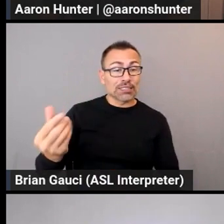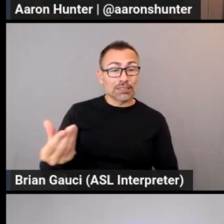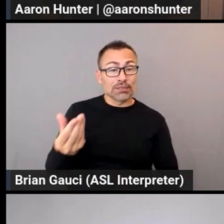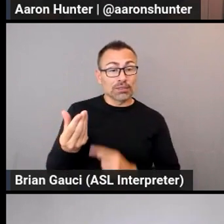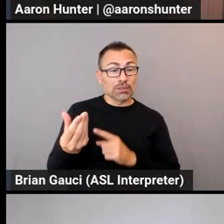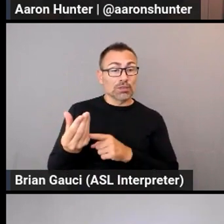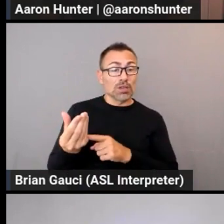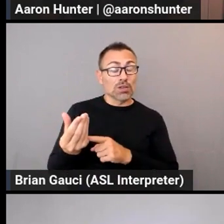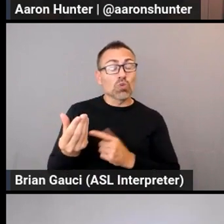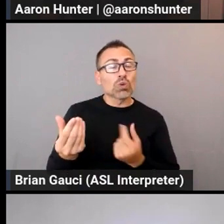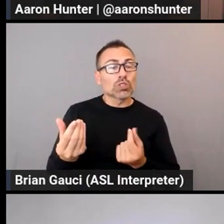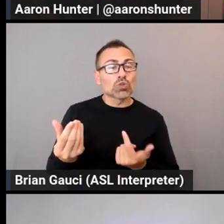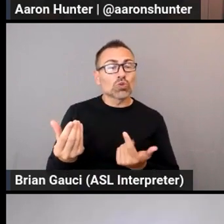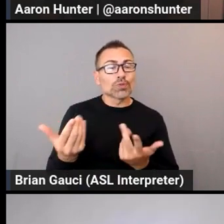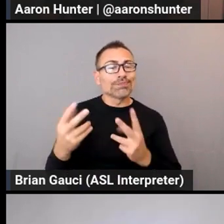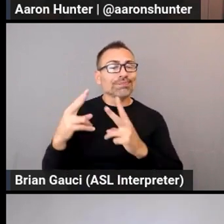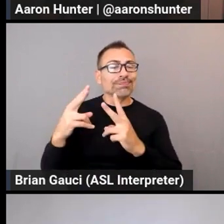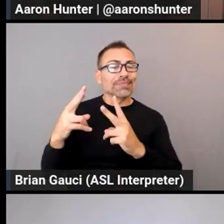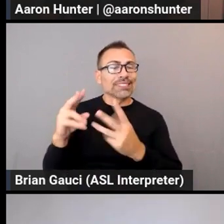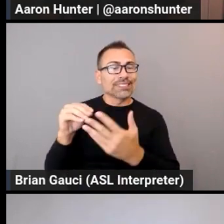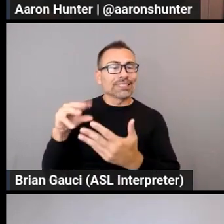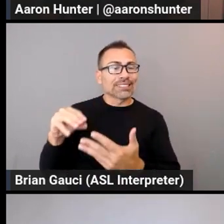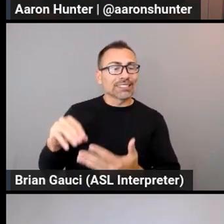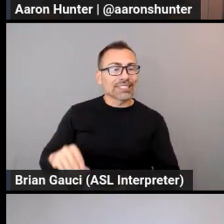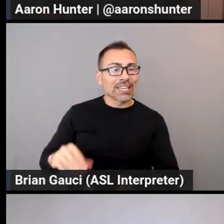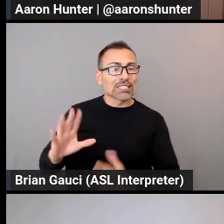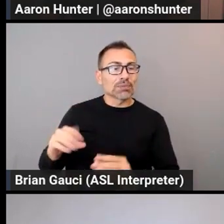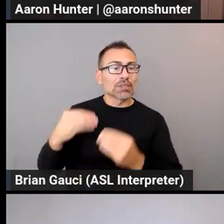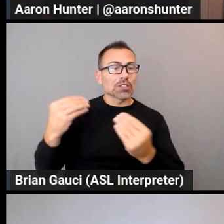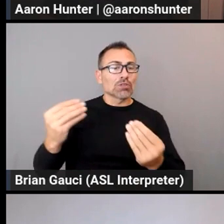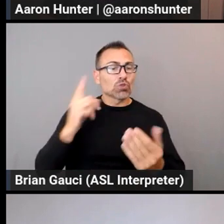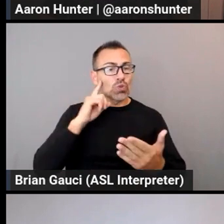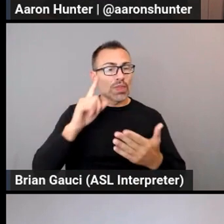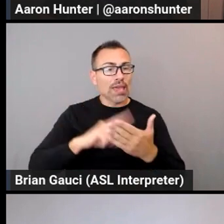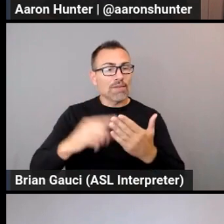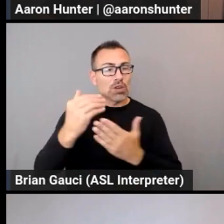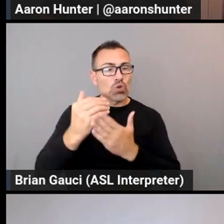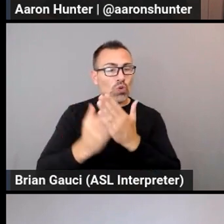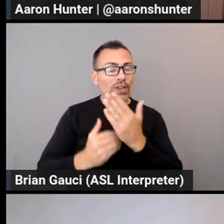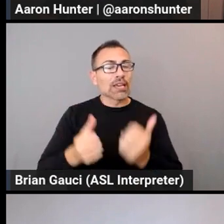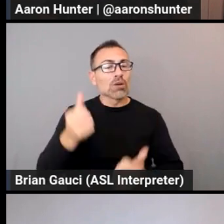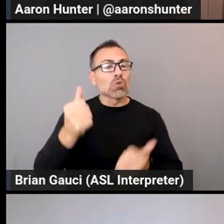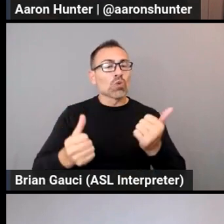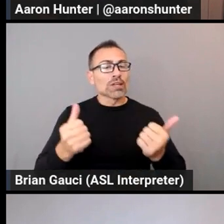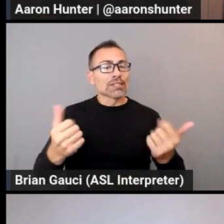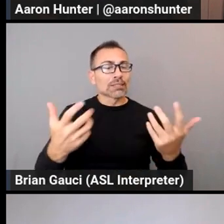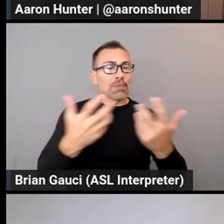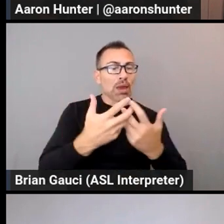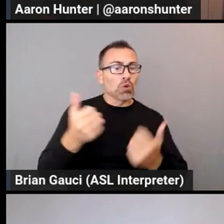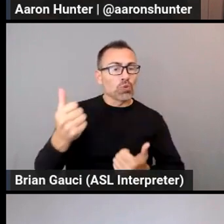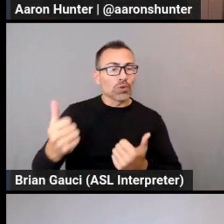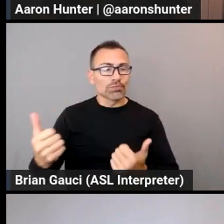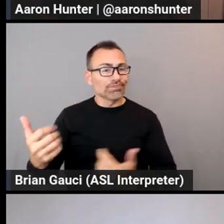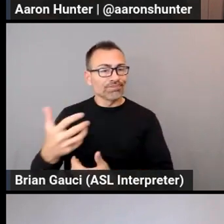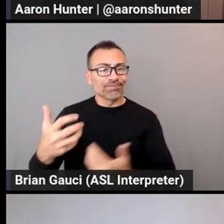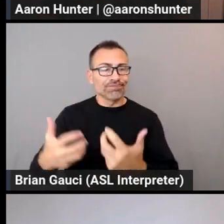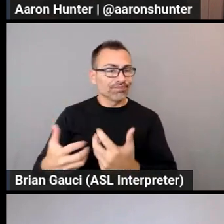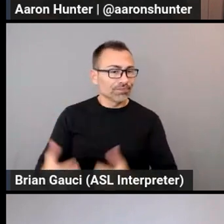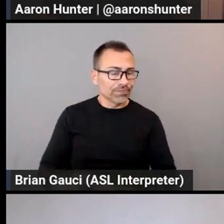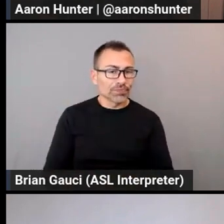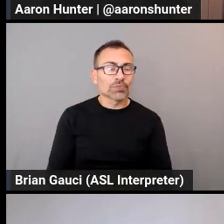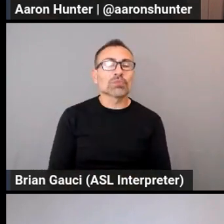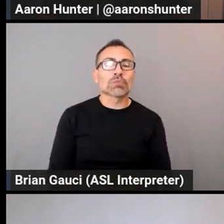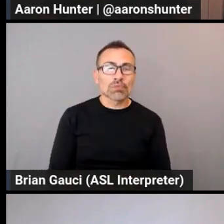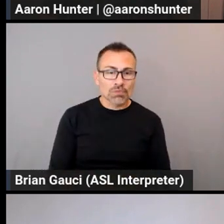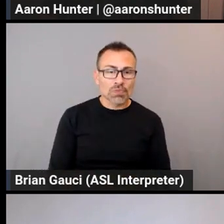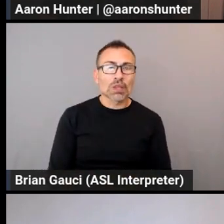It scans it, it gives you the inventory of that, and then it tells you what's incompatible. So the thing I did previously is like check